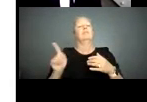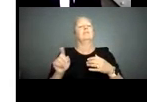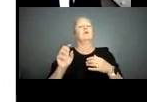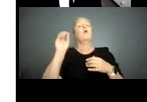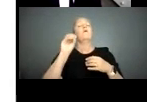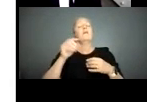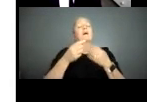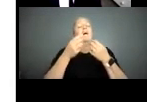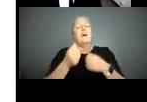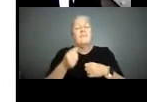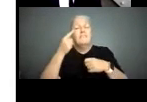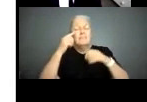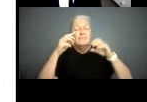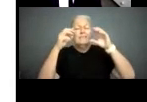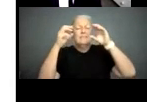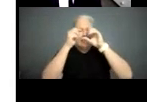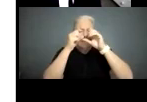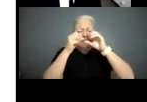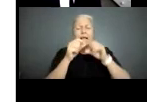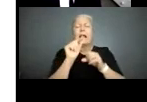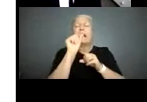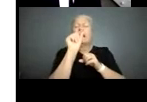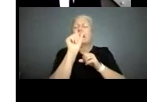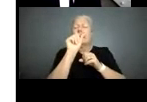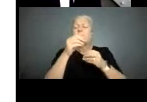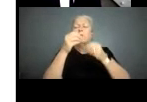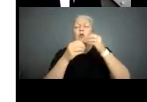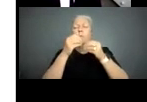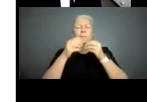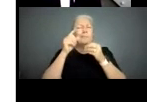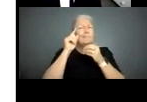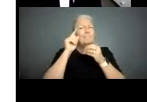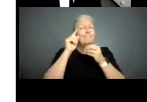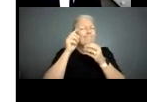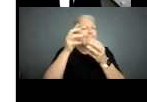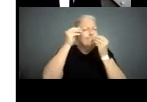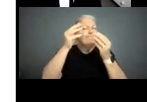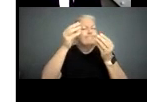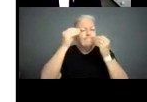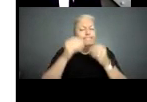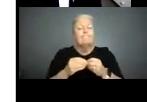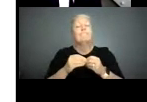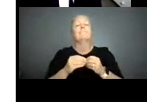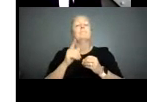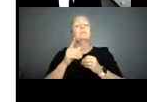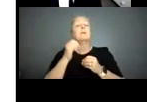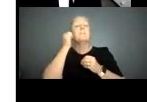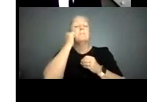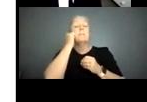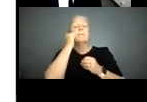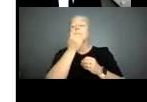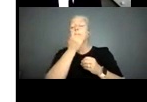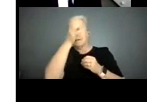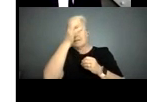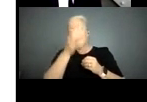difficulty. His parents are ashamed of him and living away from the school. He helps with the